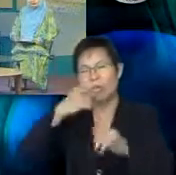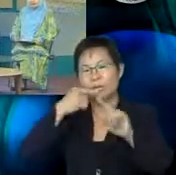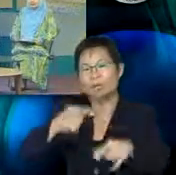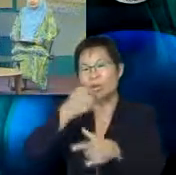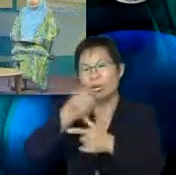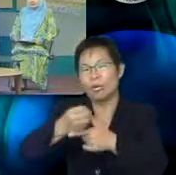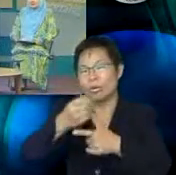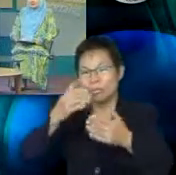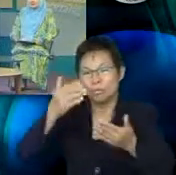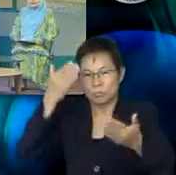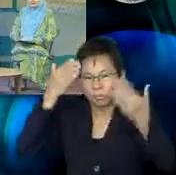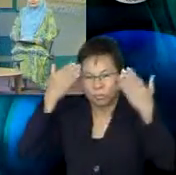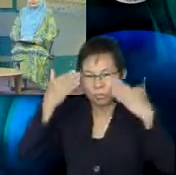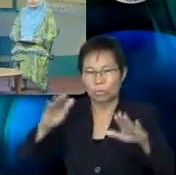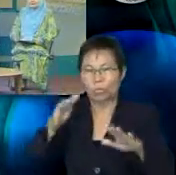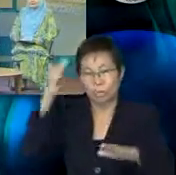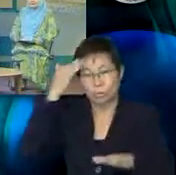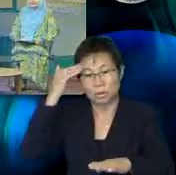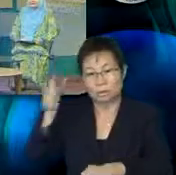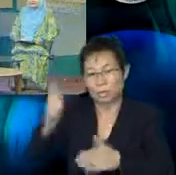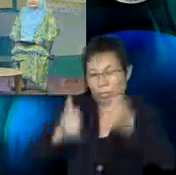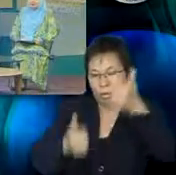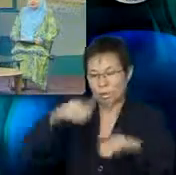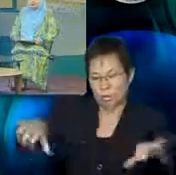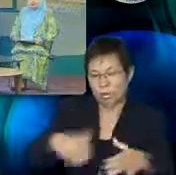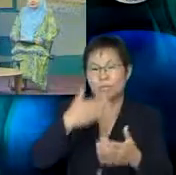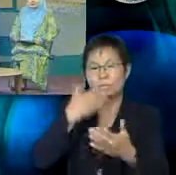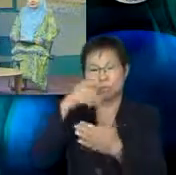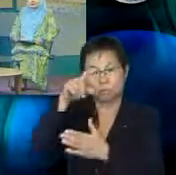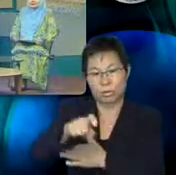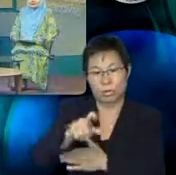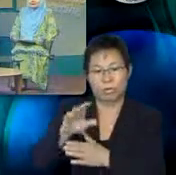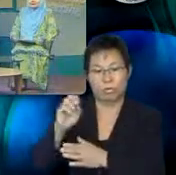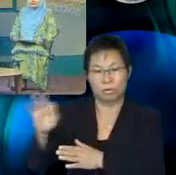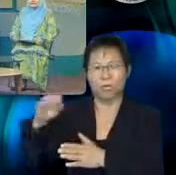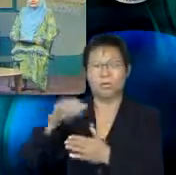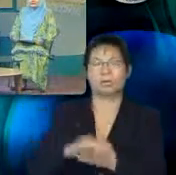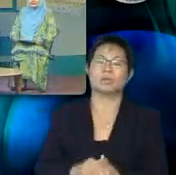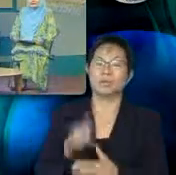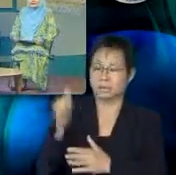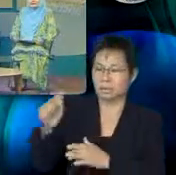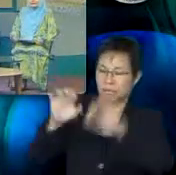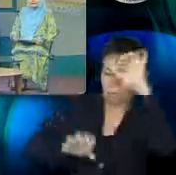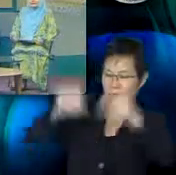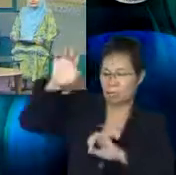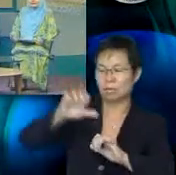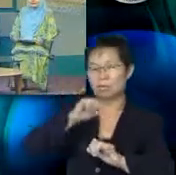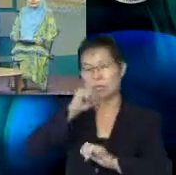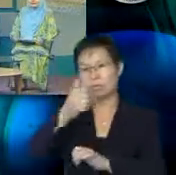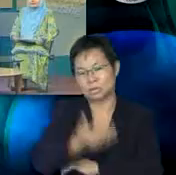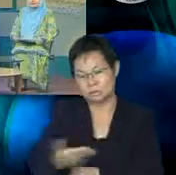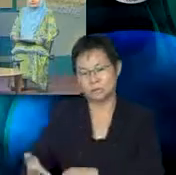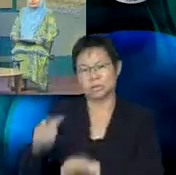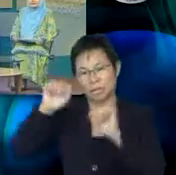to know for themselves whether they have done what is required of them. Thus, self-evaluation is not something